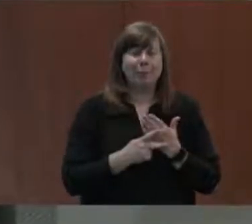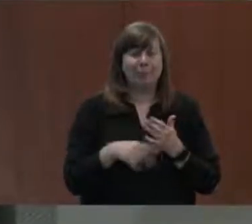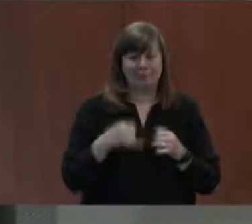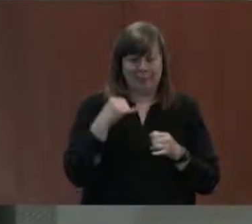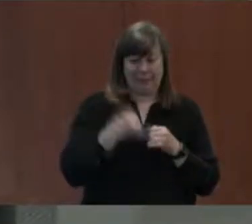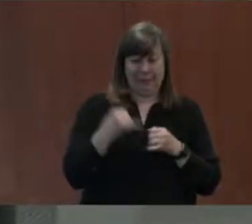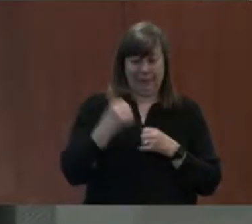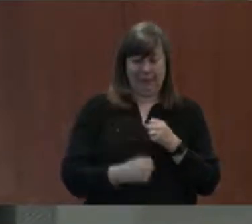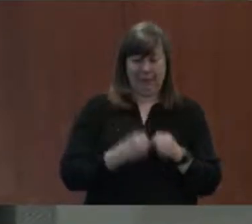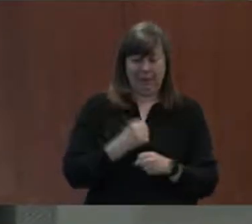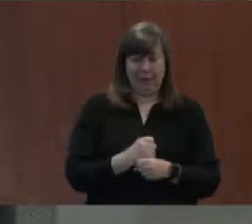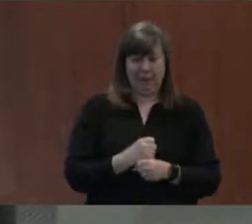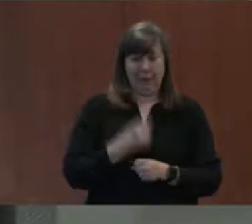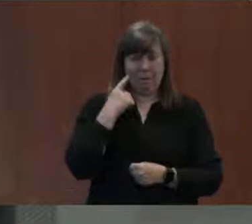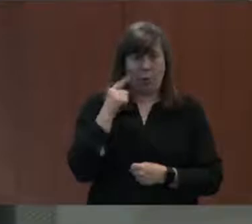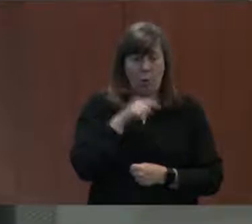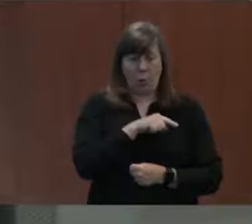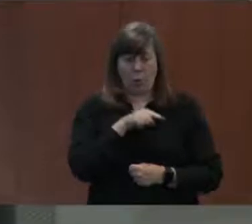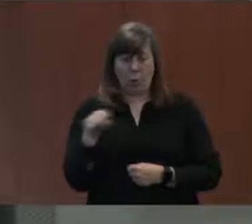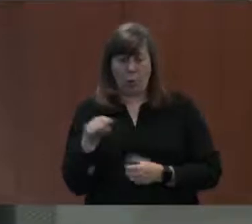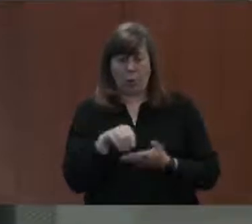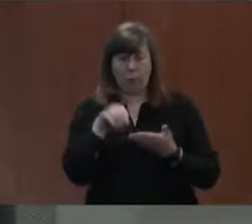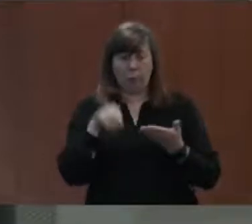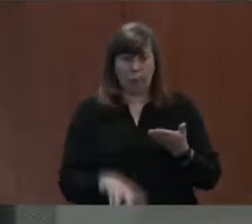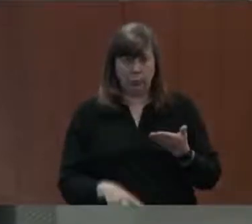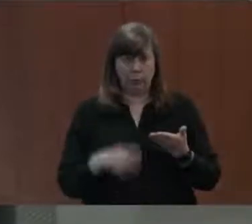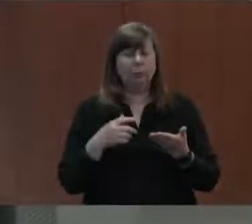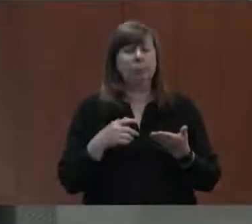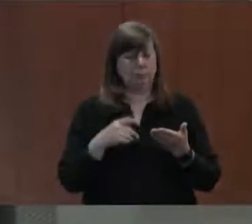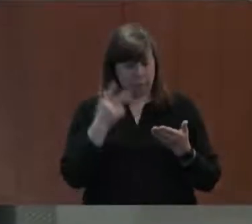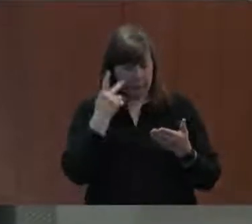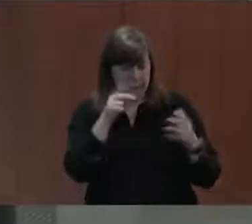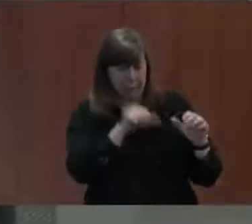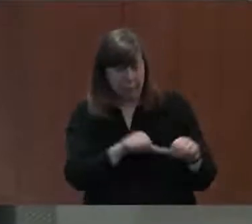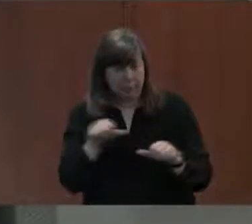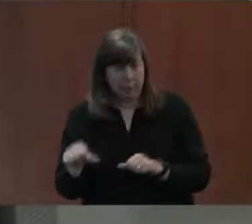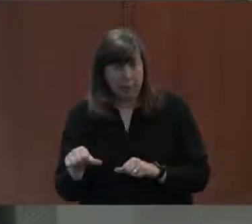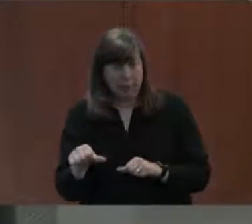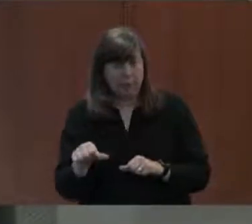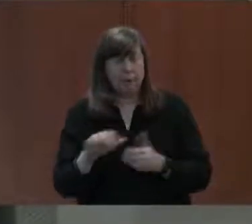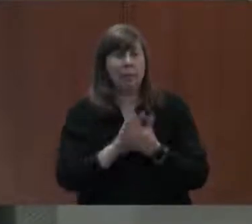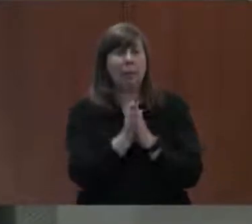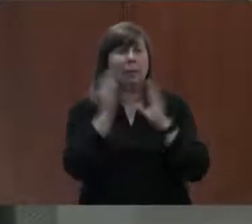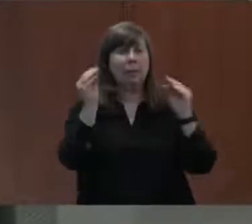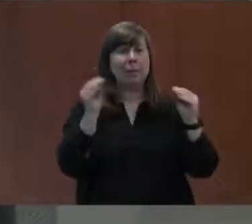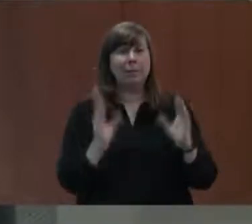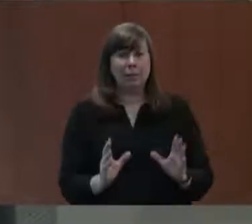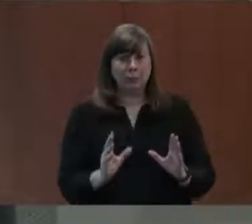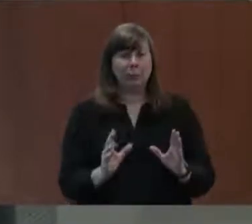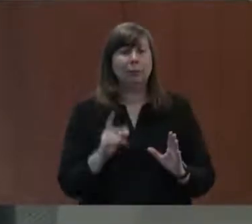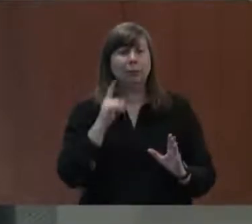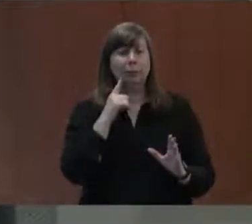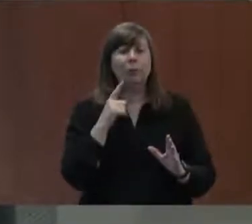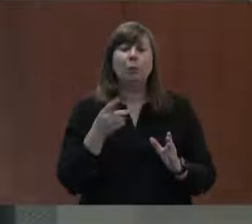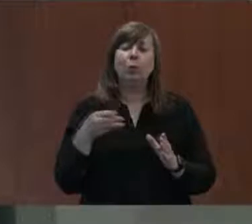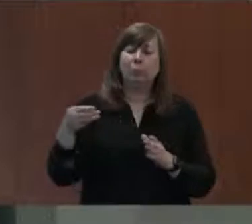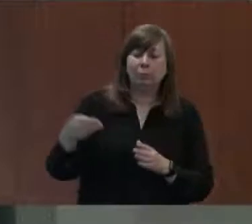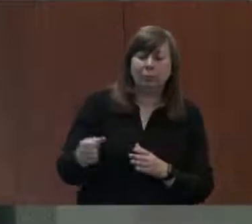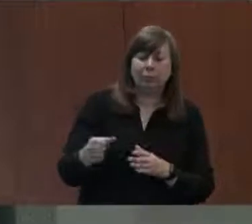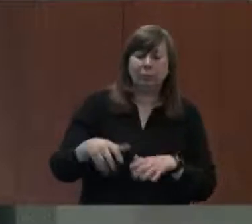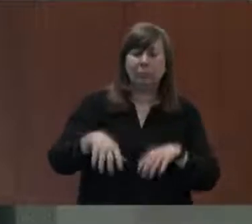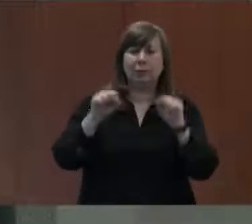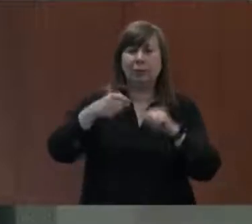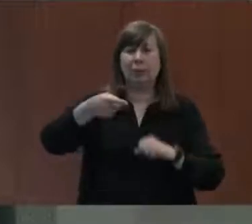end of the year, for those students that see a potential of being a teacher, we will cover the cost of them